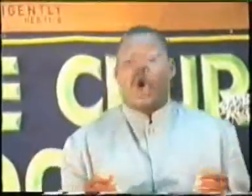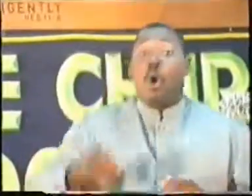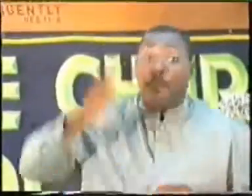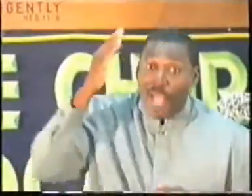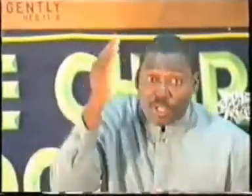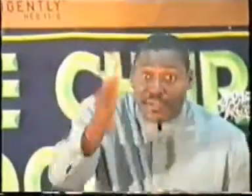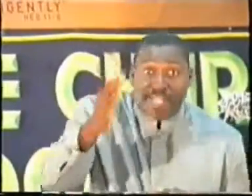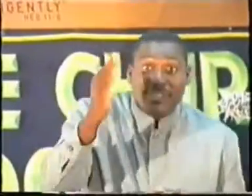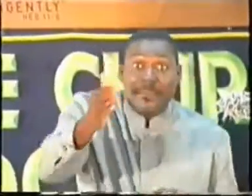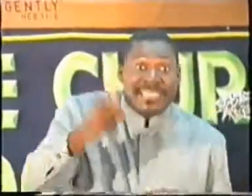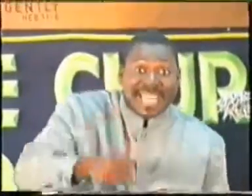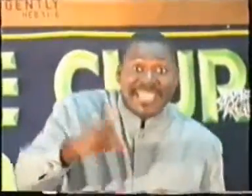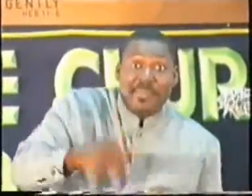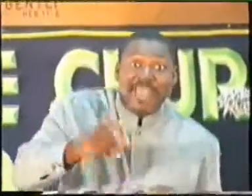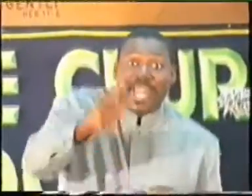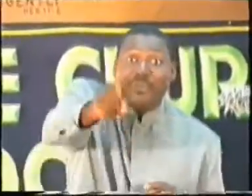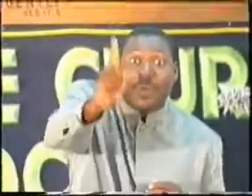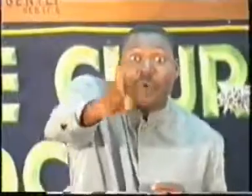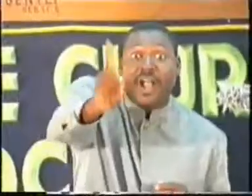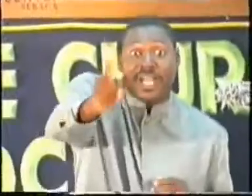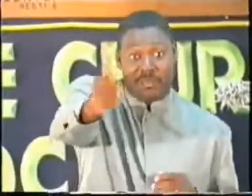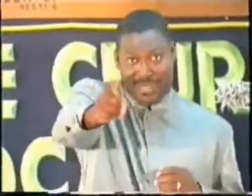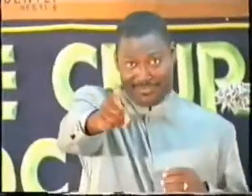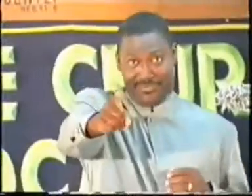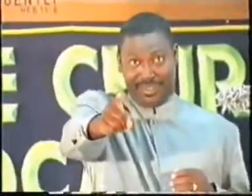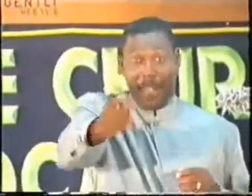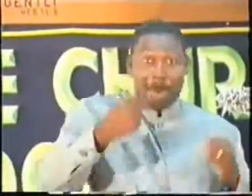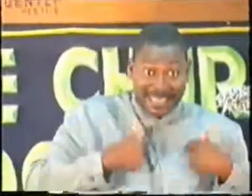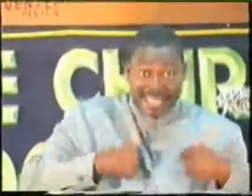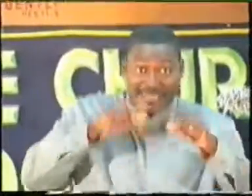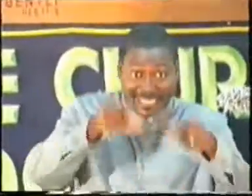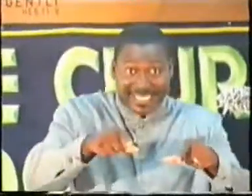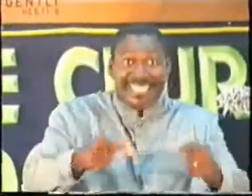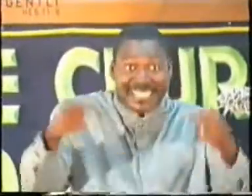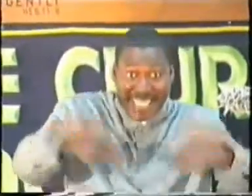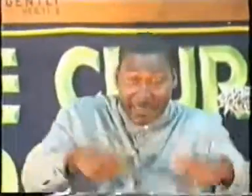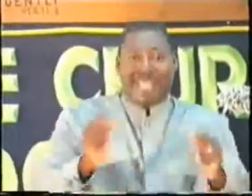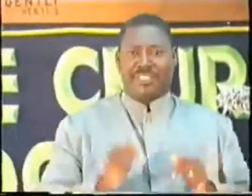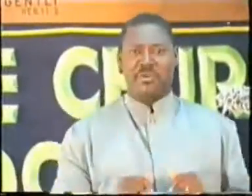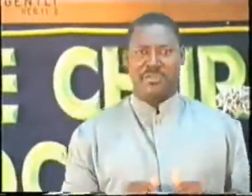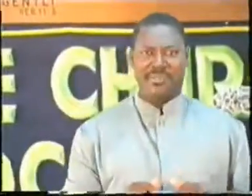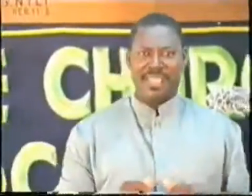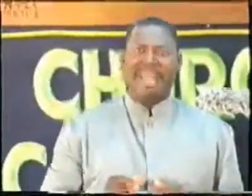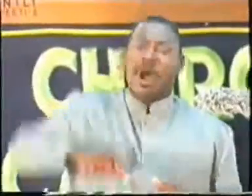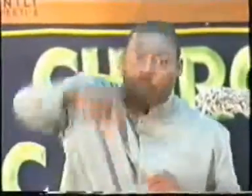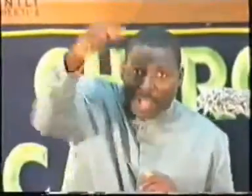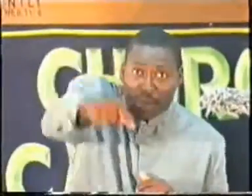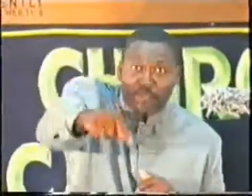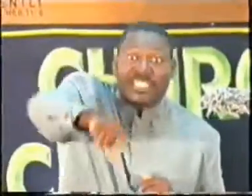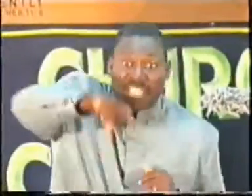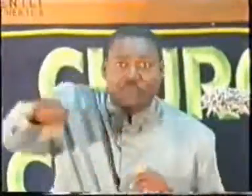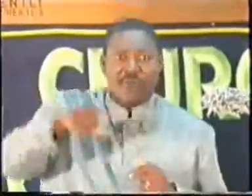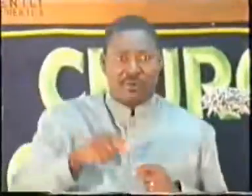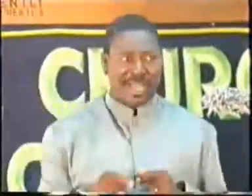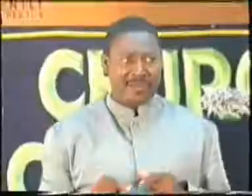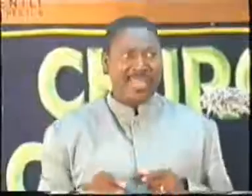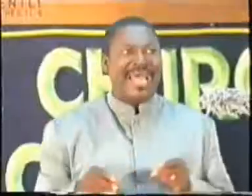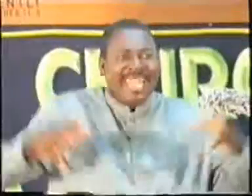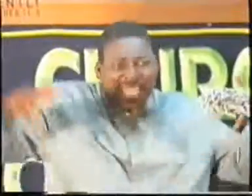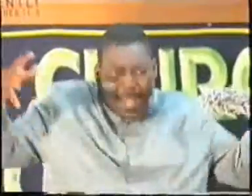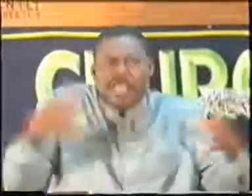mint, you know, Obi has offered catch was a mint idea, be a carousel or chocolate bully. Media may say, tear the maker away. Now, of course, I'm so tear the also